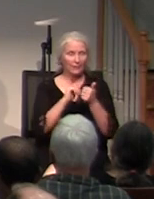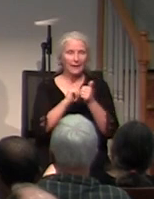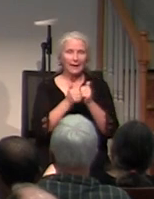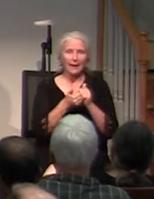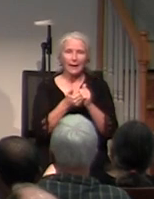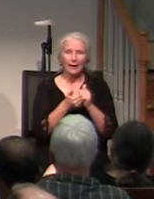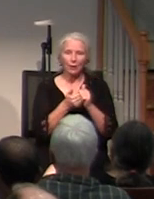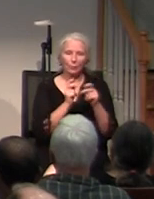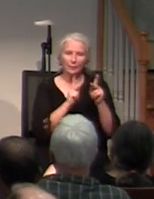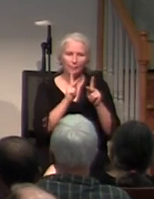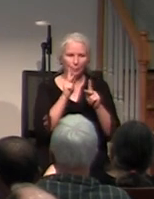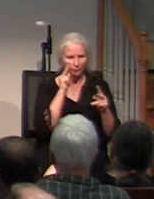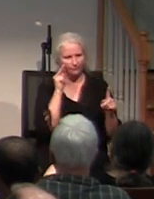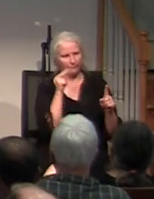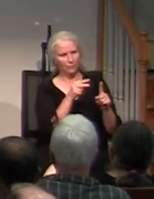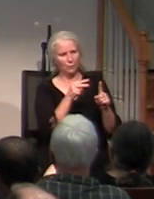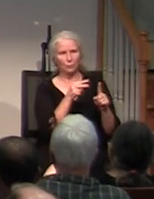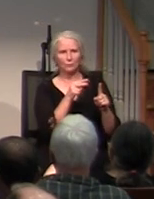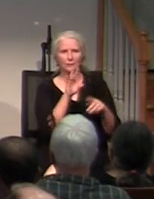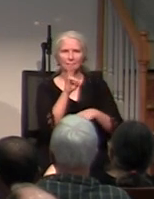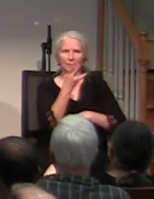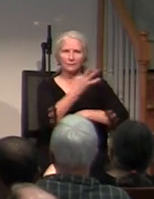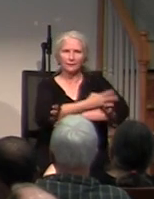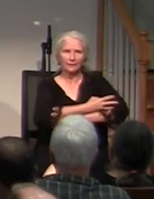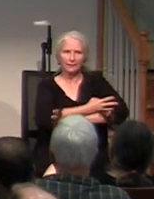early on?